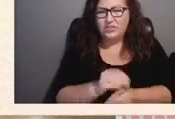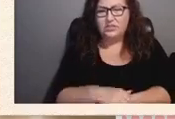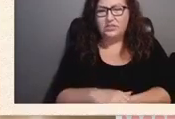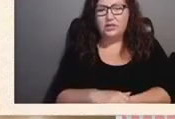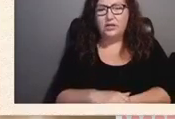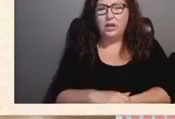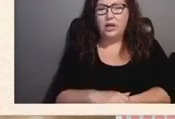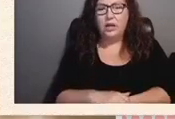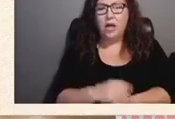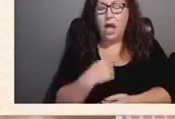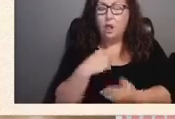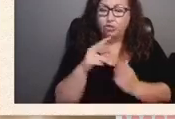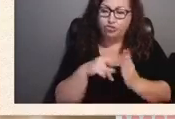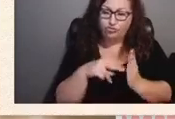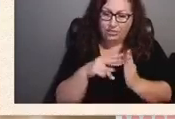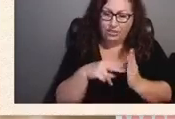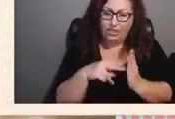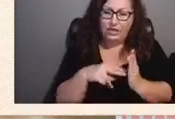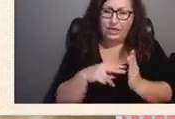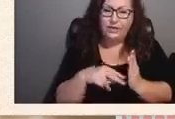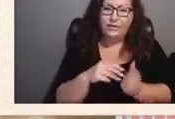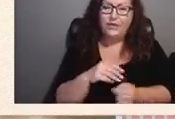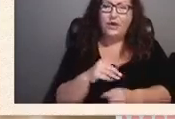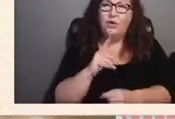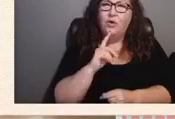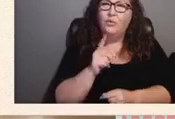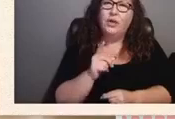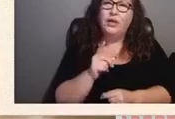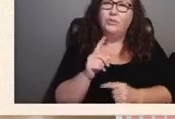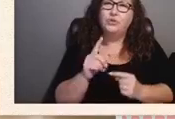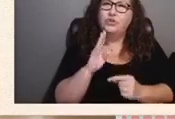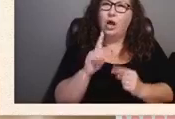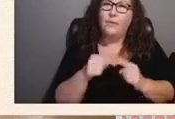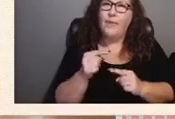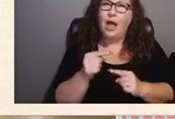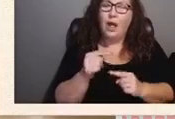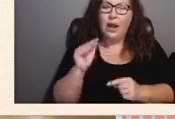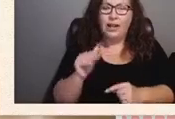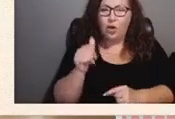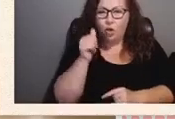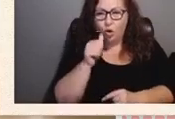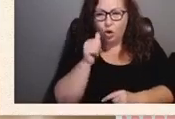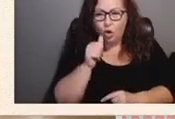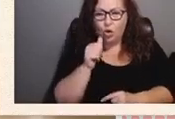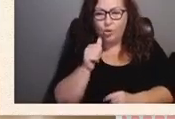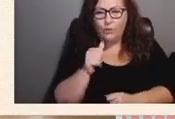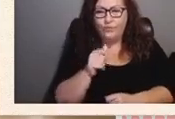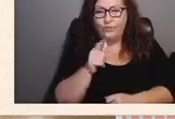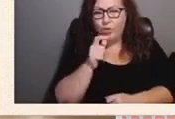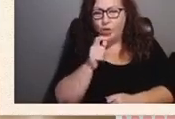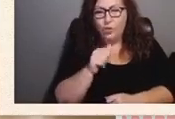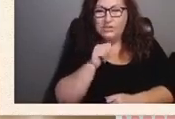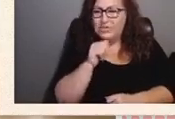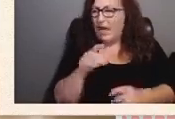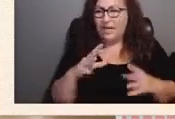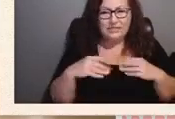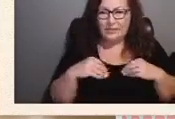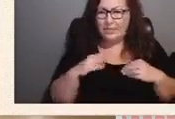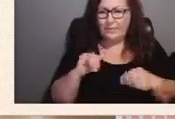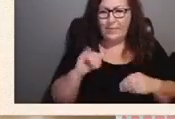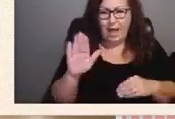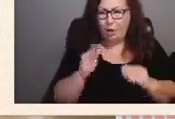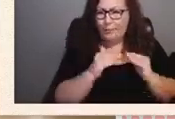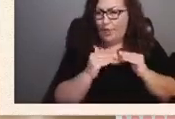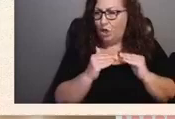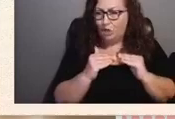it, it basically was about this little girl who was not accepted by her peers. She